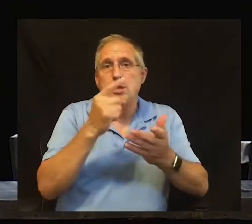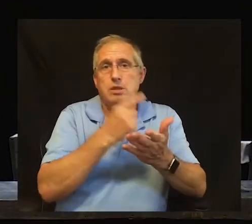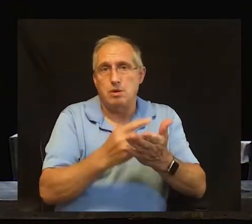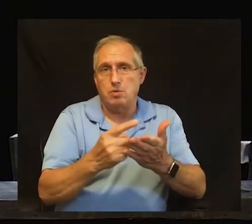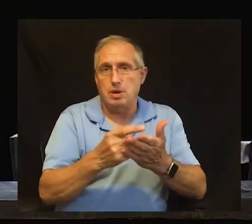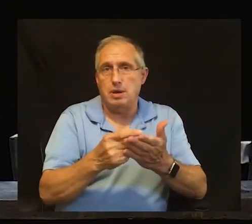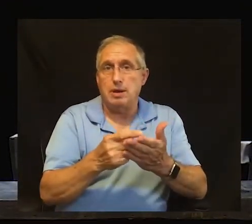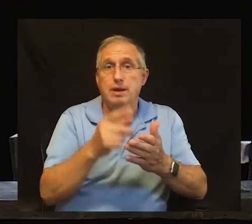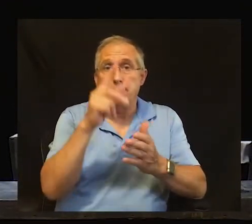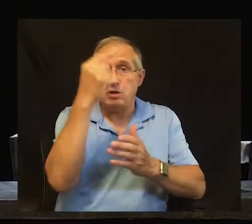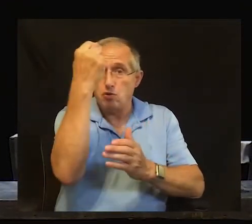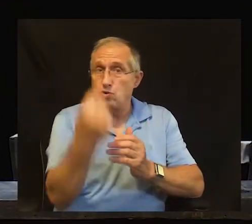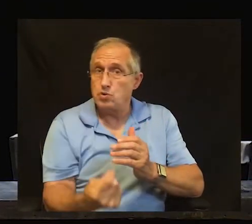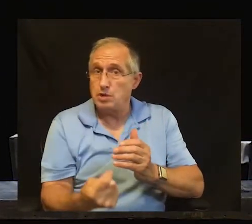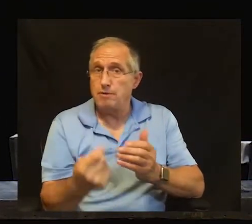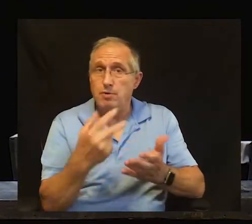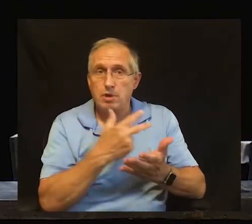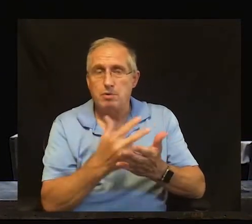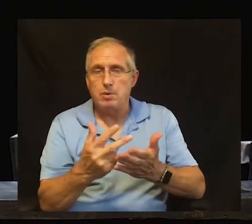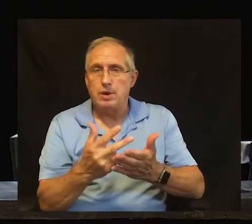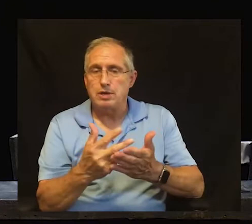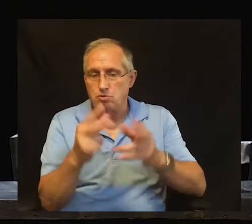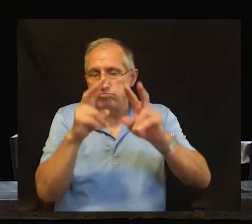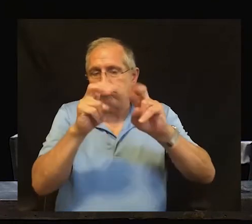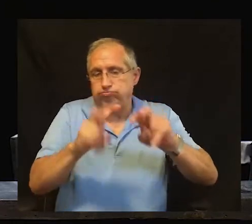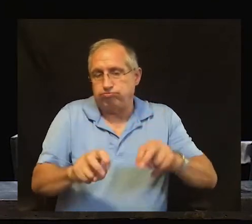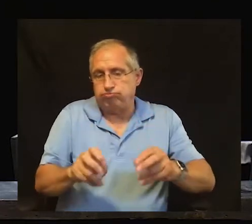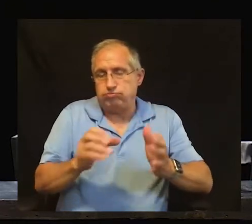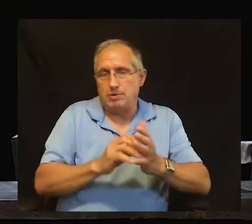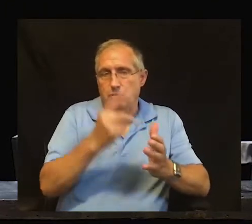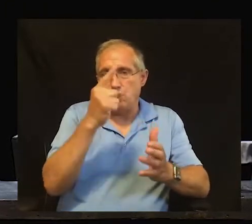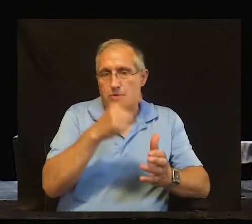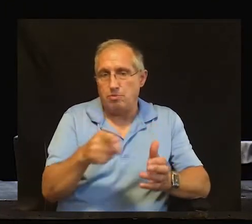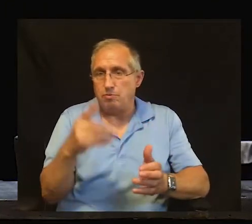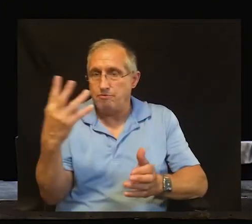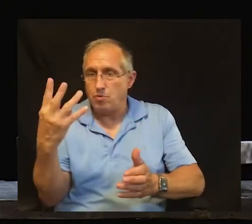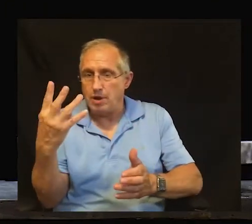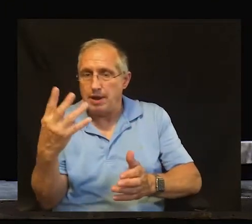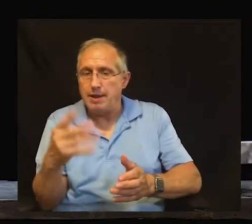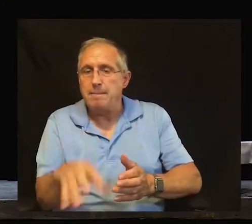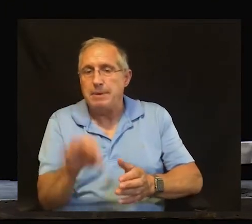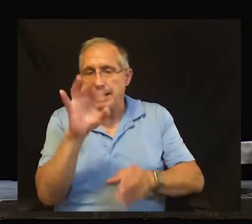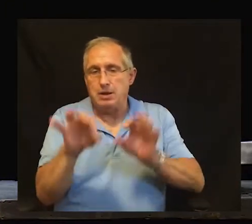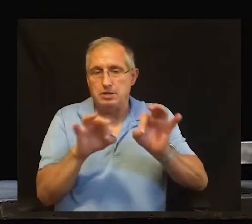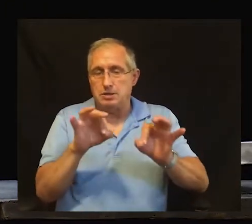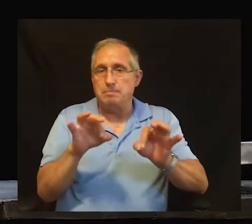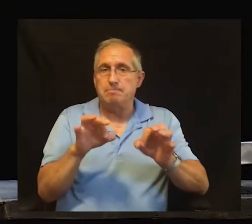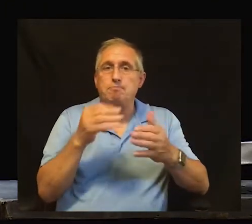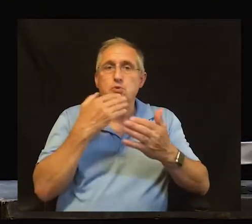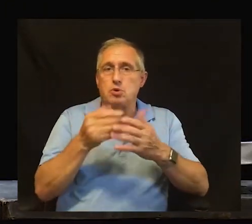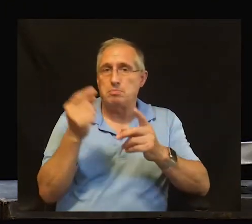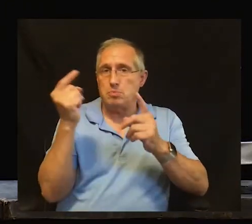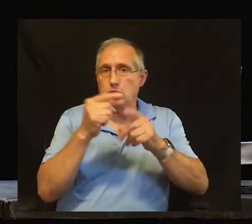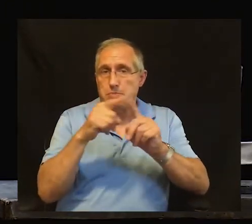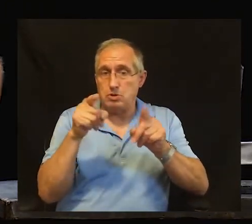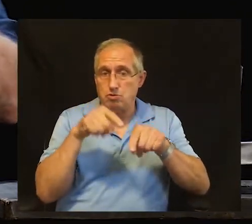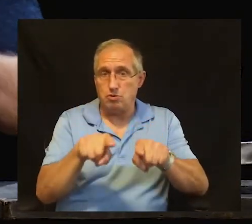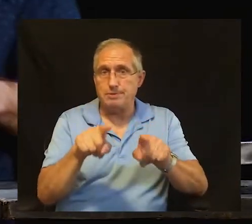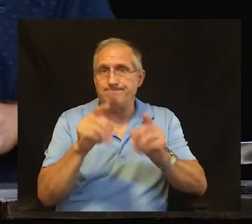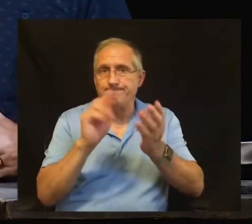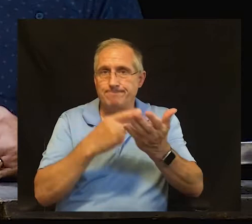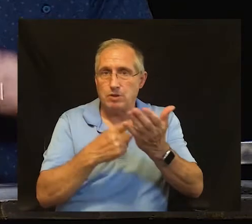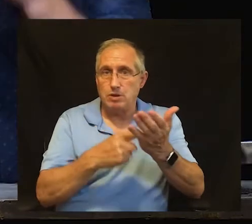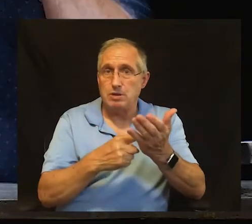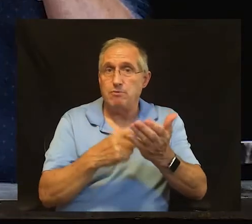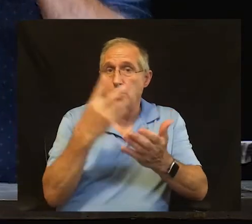week. And I'm going to tune in with you on Tuesdays for the next 3 weeks and kind of unpack chapters 1 through 4 and pick out some highlights as we go along. But